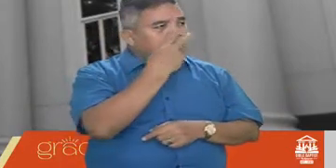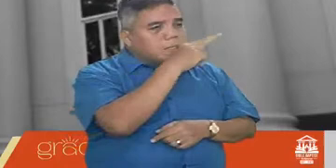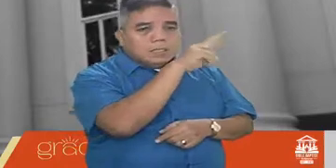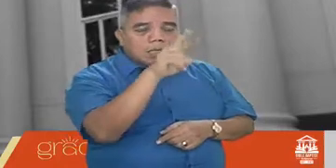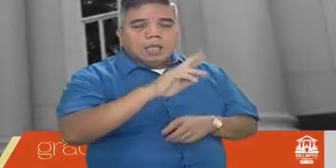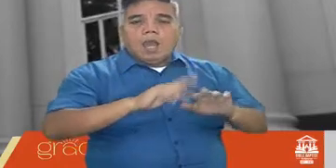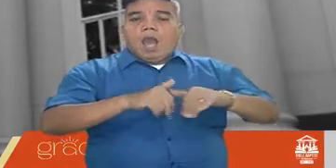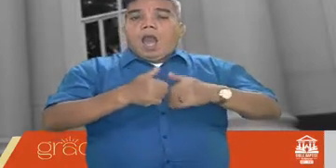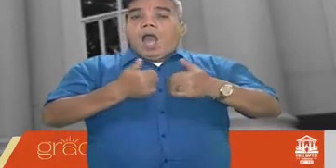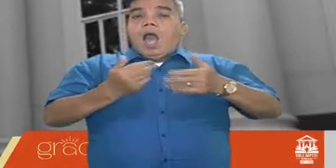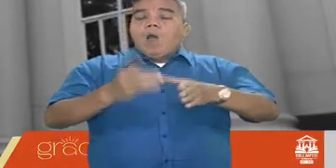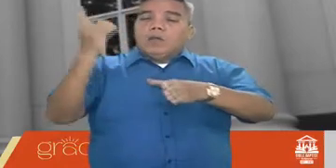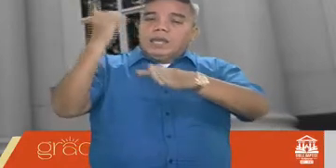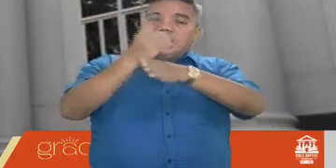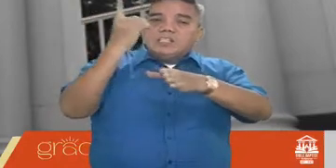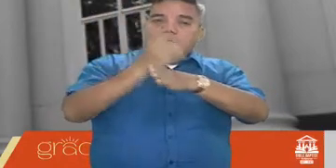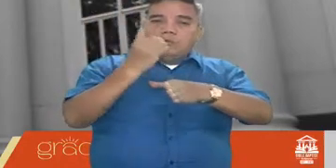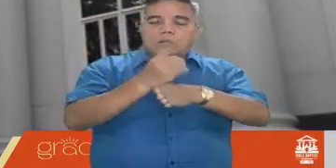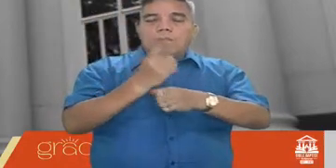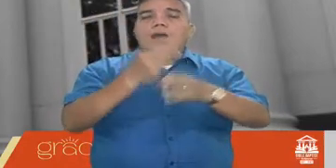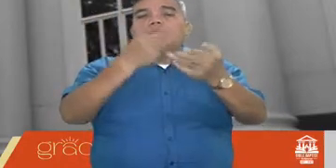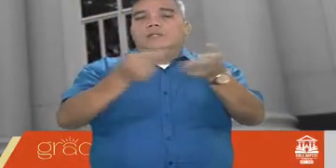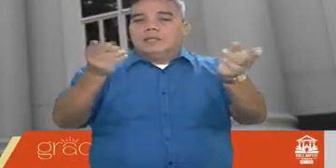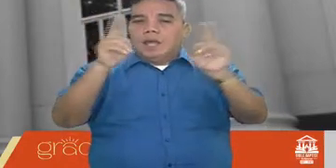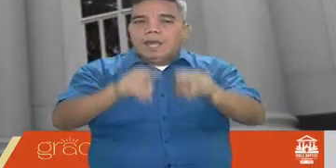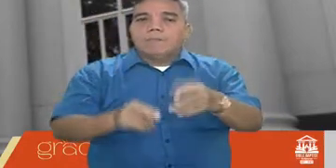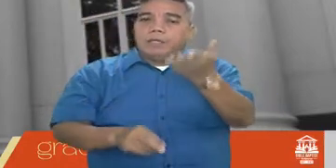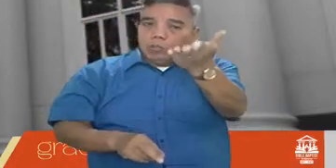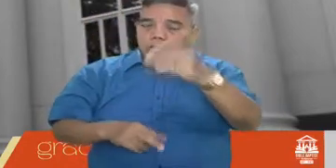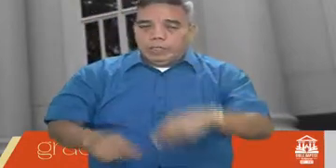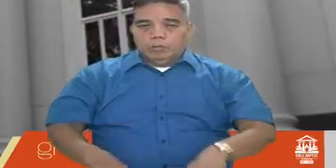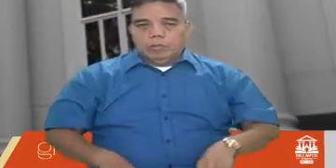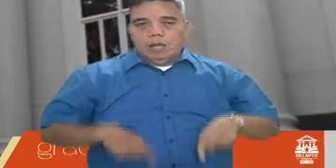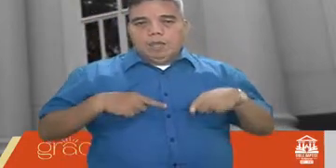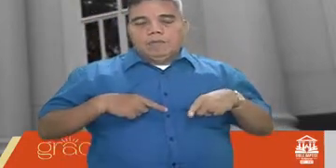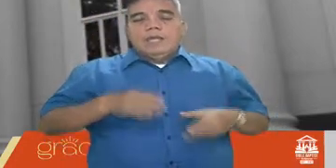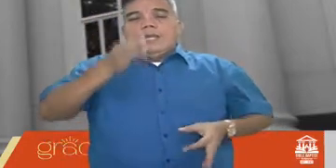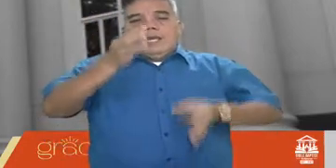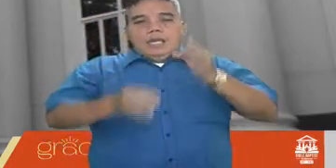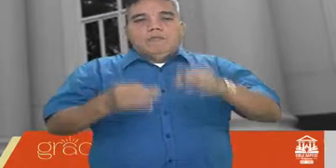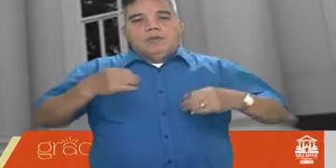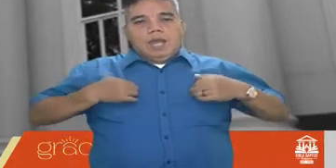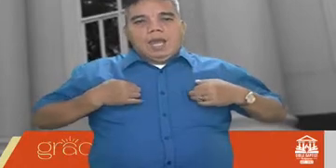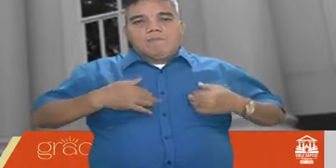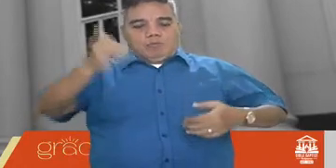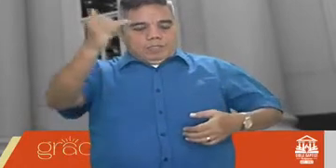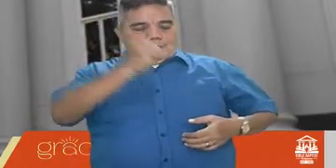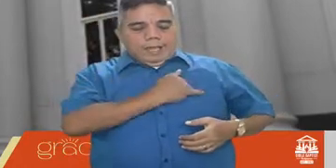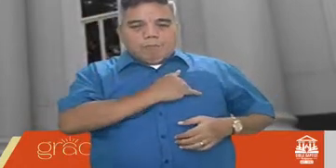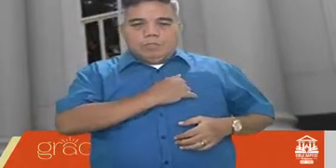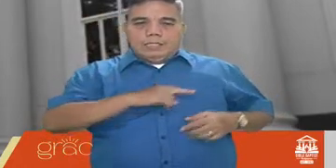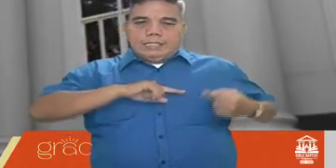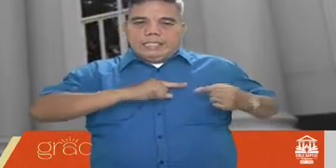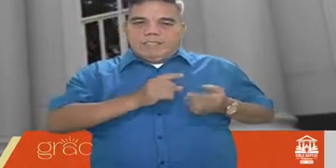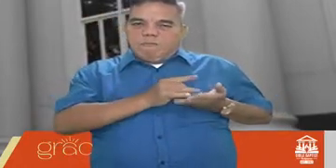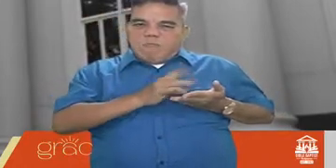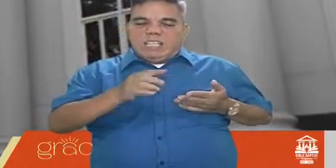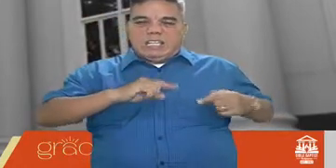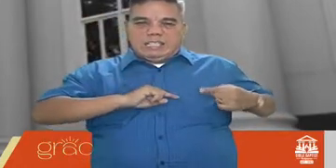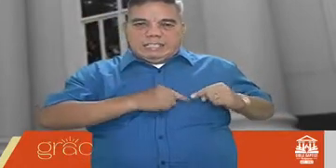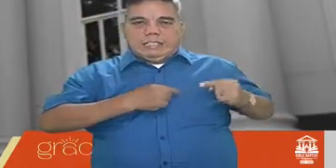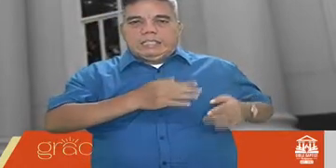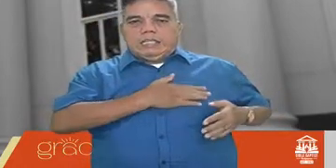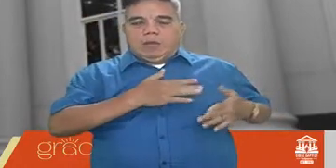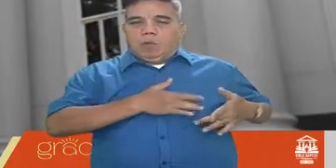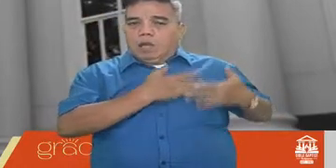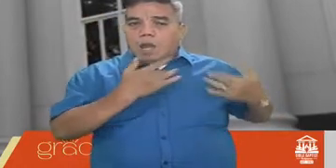ka devastated ang mahitabo sa atong kinabuhi sa dihang nag-entertain ta og bitterness sa atong